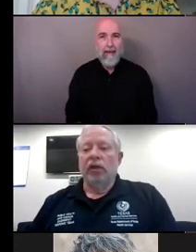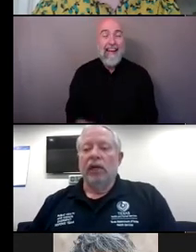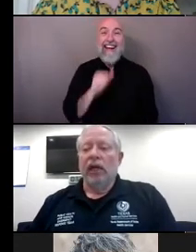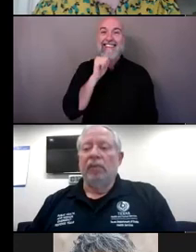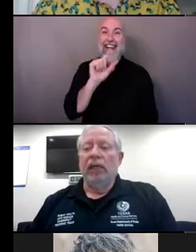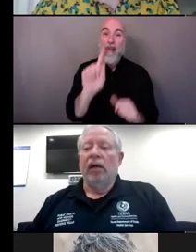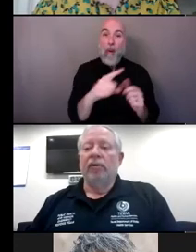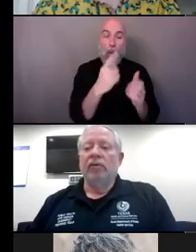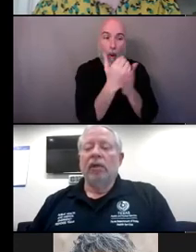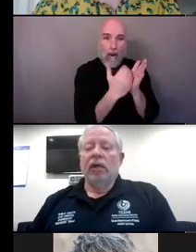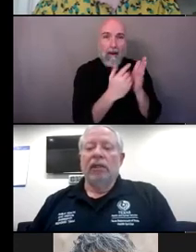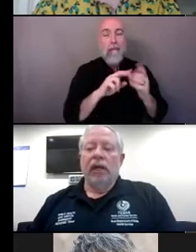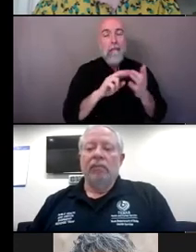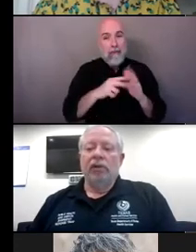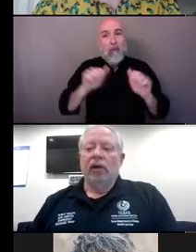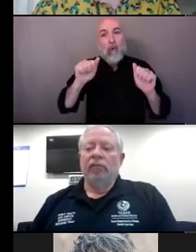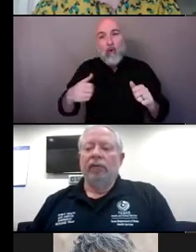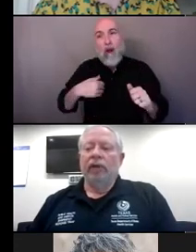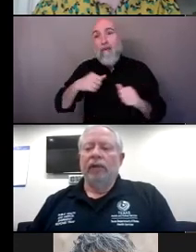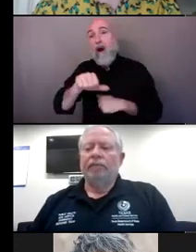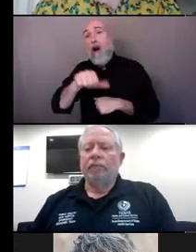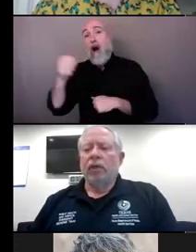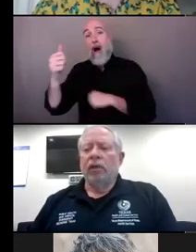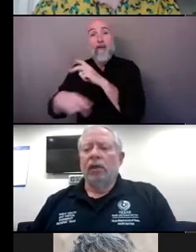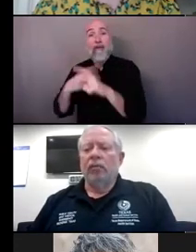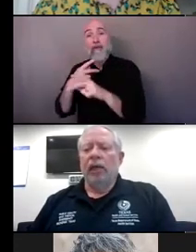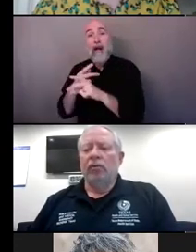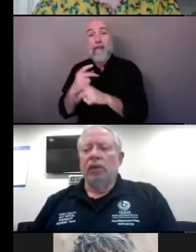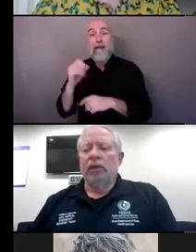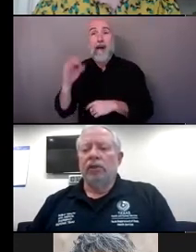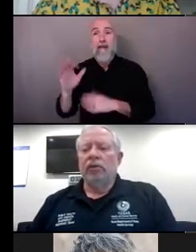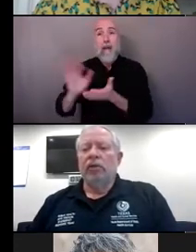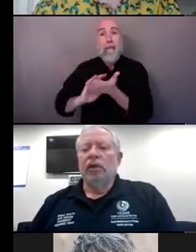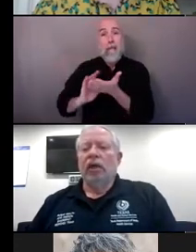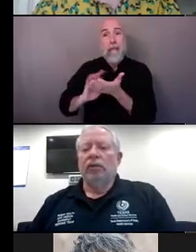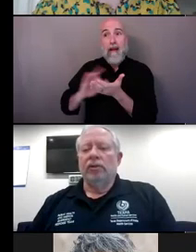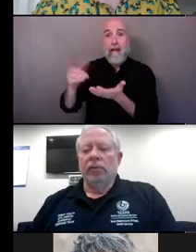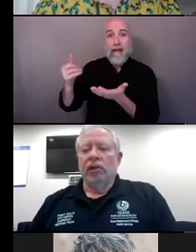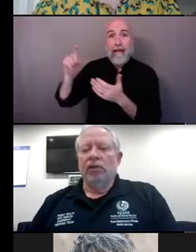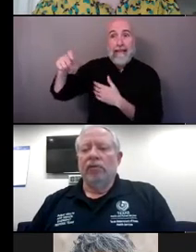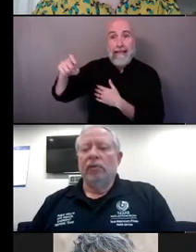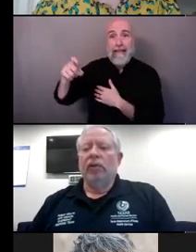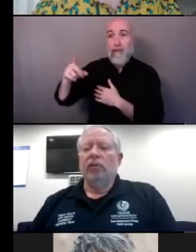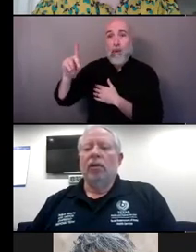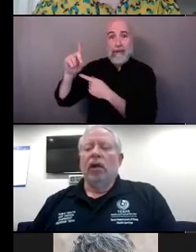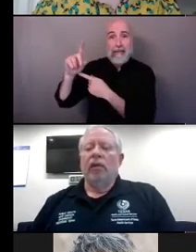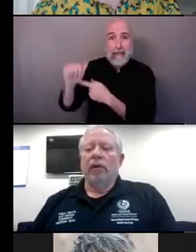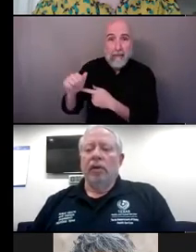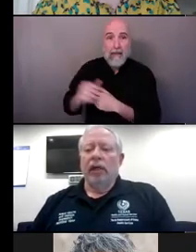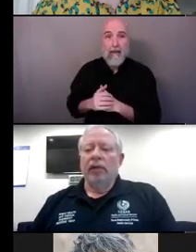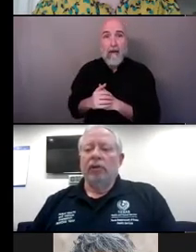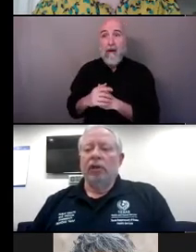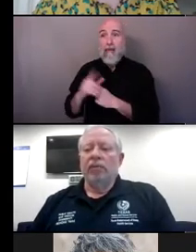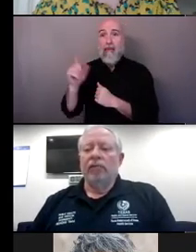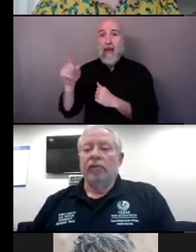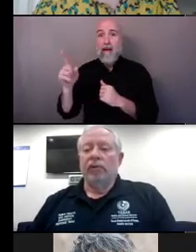other words, there can be other types of medical conditions, disabilities, if you will,